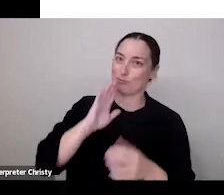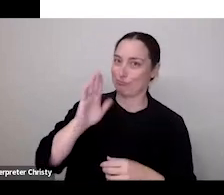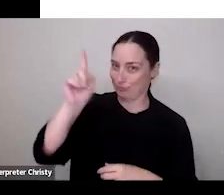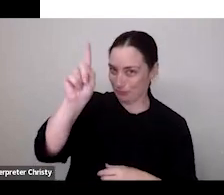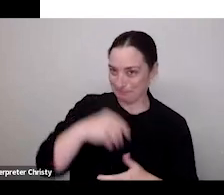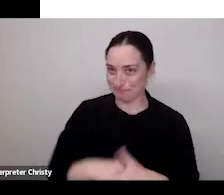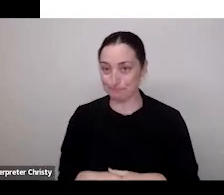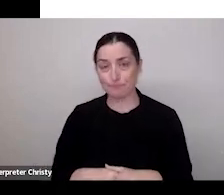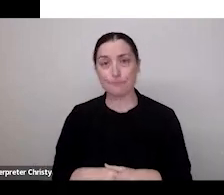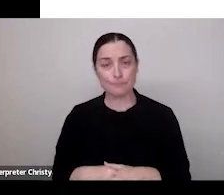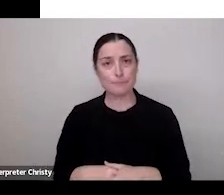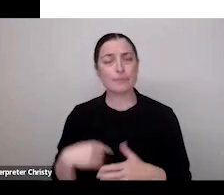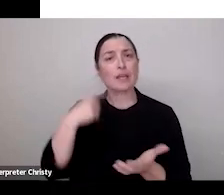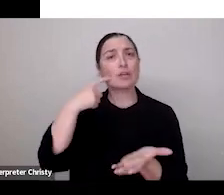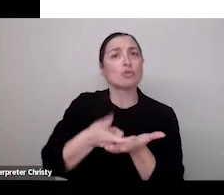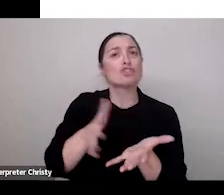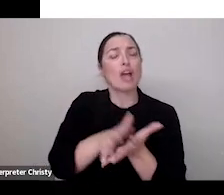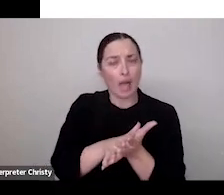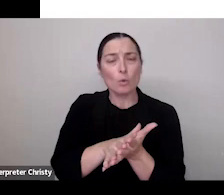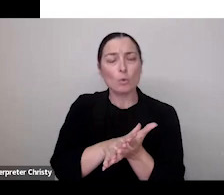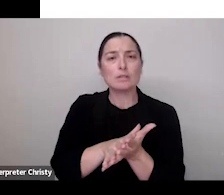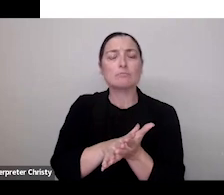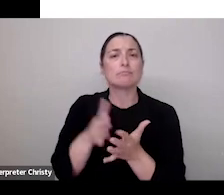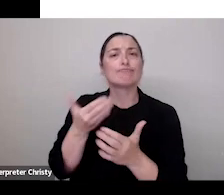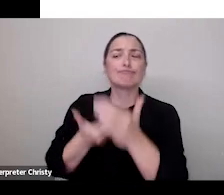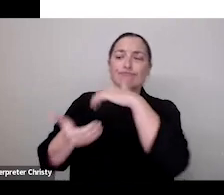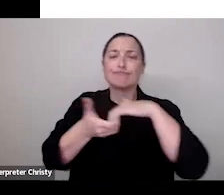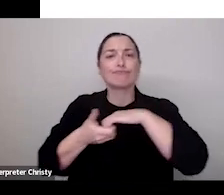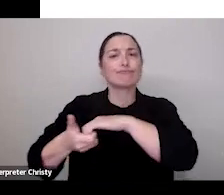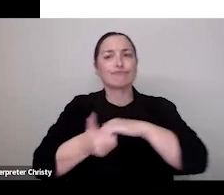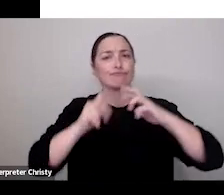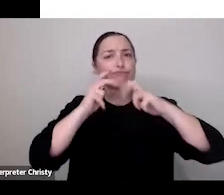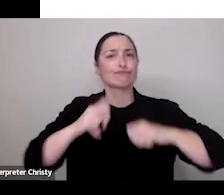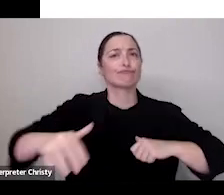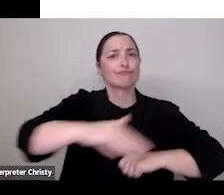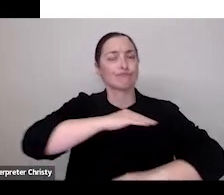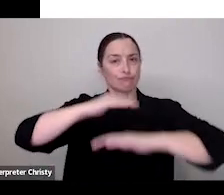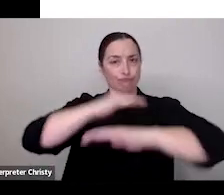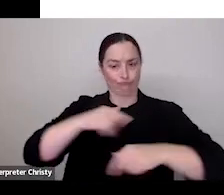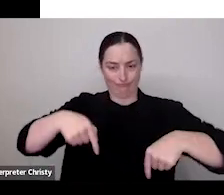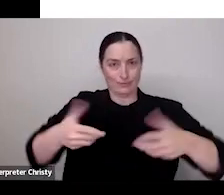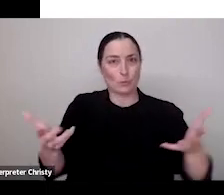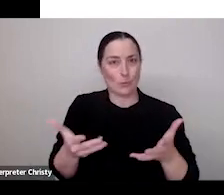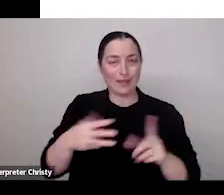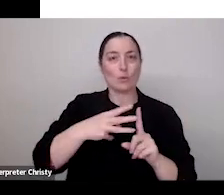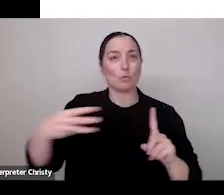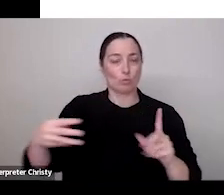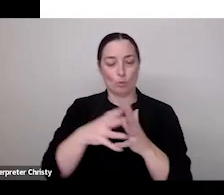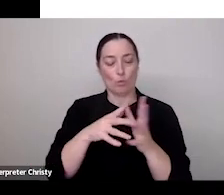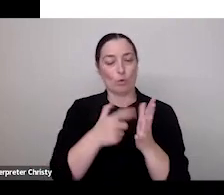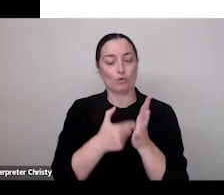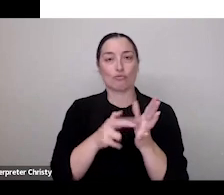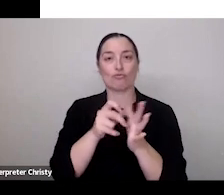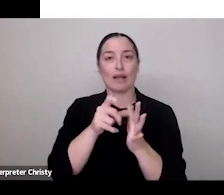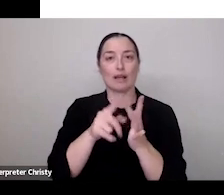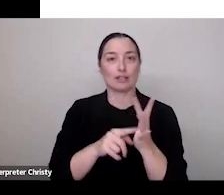like to start by acknowledging the traditional custodians of the land where I'm standing, the Wurundjeri people here in Naarm.